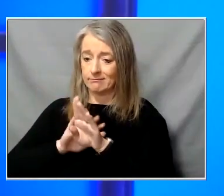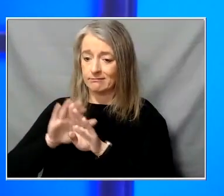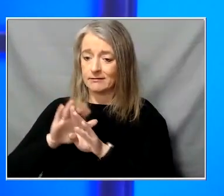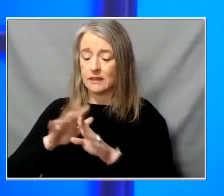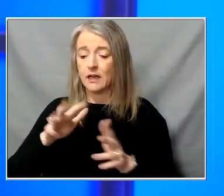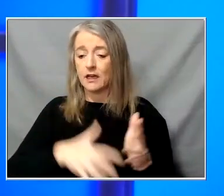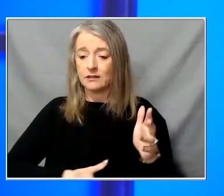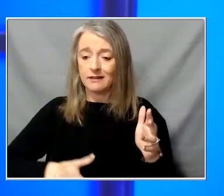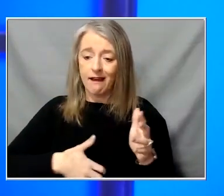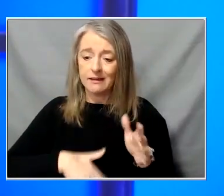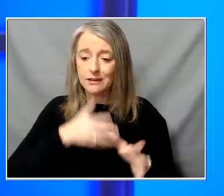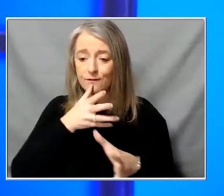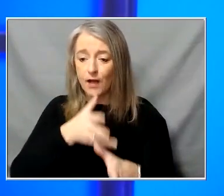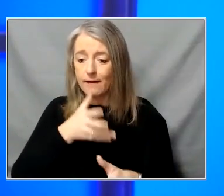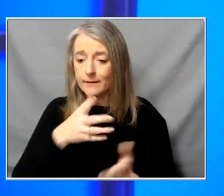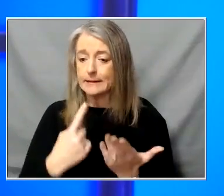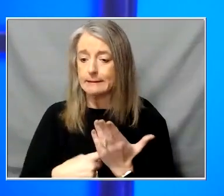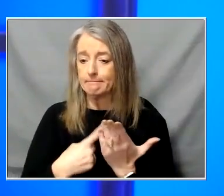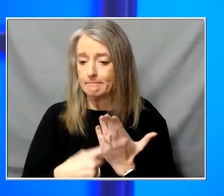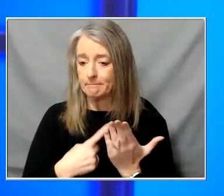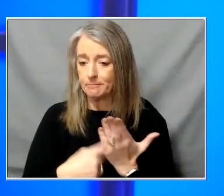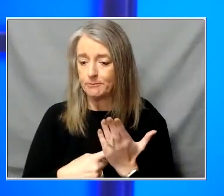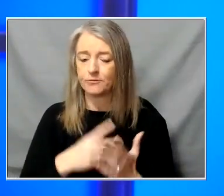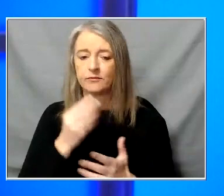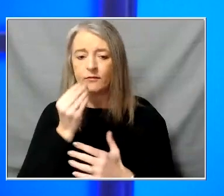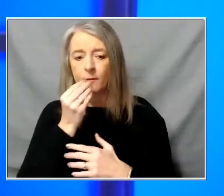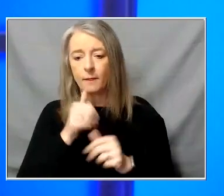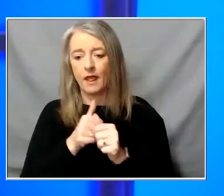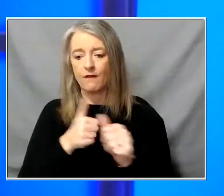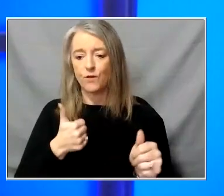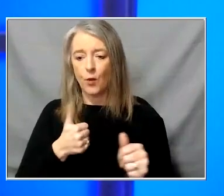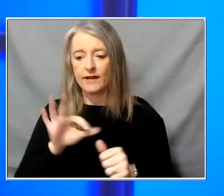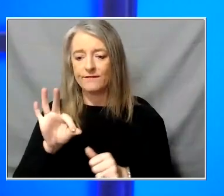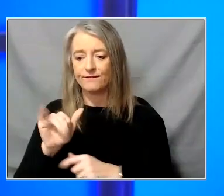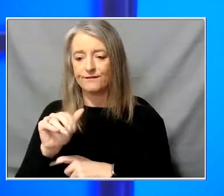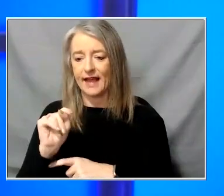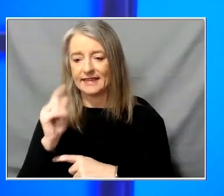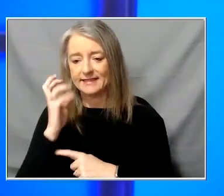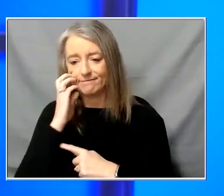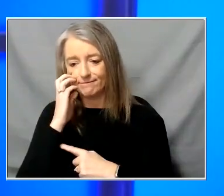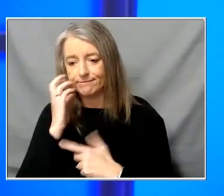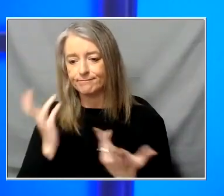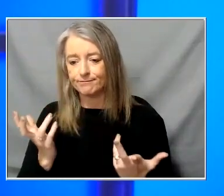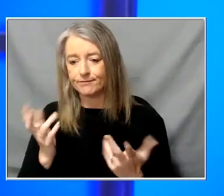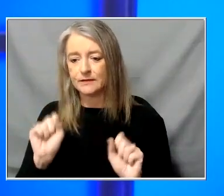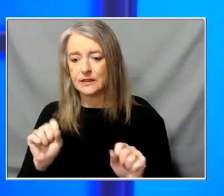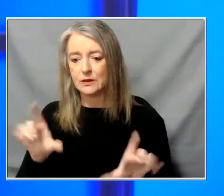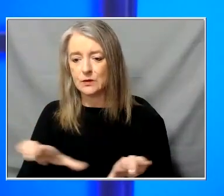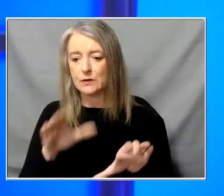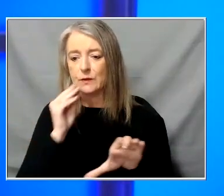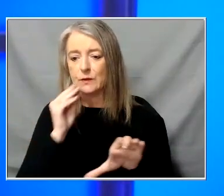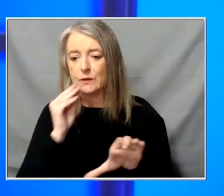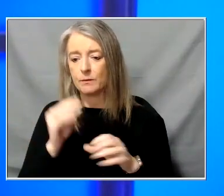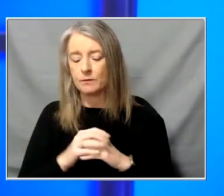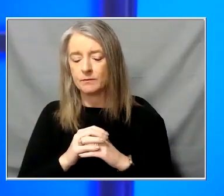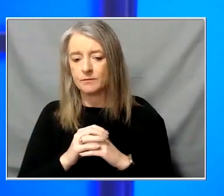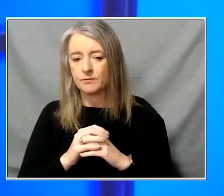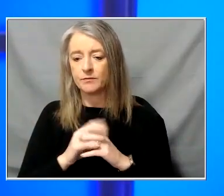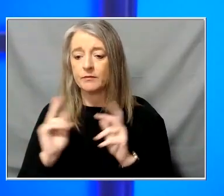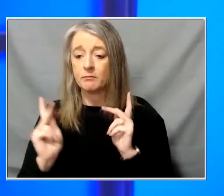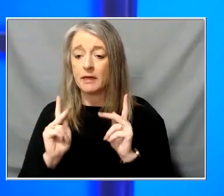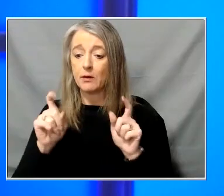that's plenty bile to keep up with what they're eating. Okay, but it's not putting extra strain on the liver necessarily. No. Okay. Yan Liang, Dr. Hawkinson wants